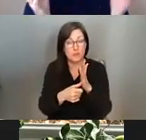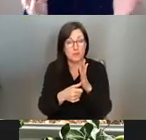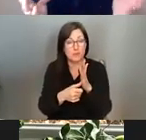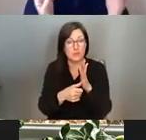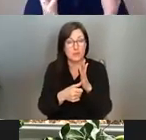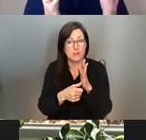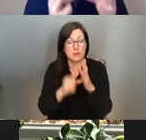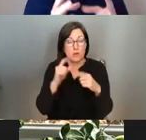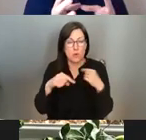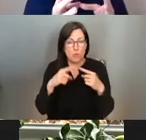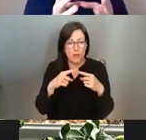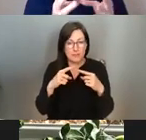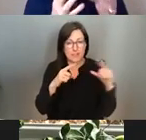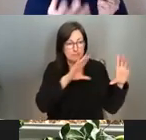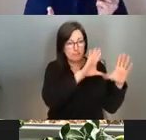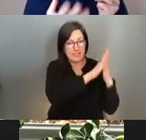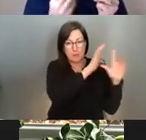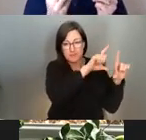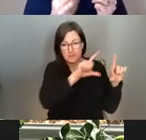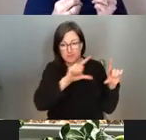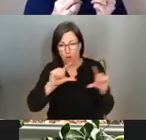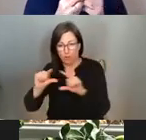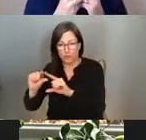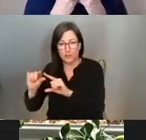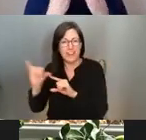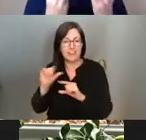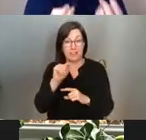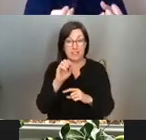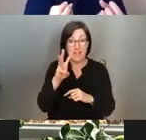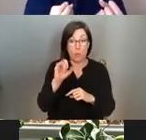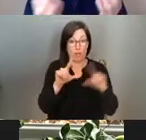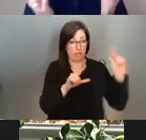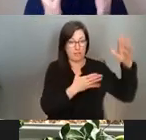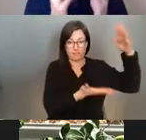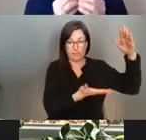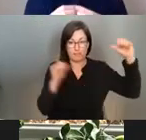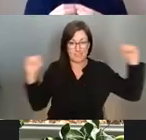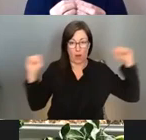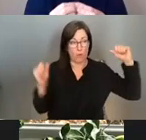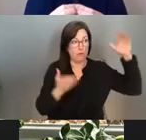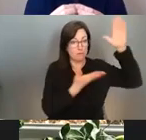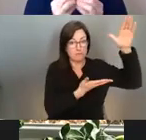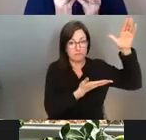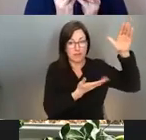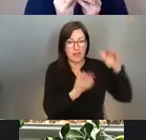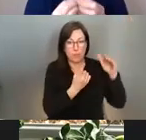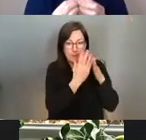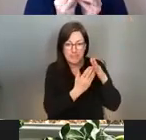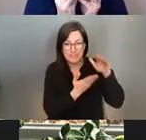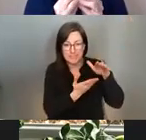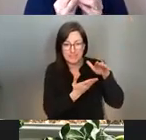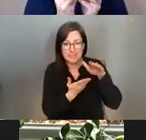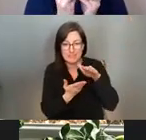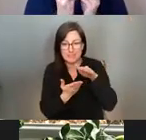a smaller piece of, in this case, the towel, we started with the whole towel, we moved to a smaller piece. I